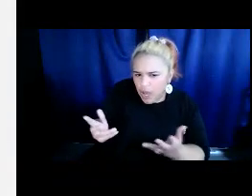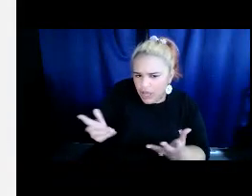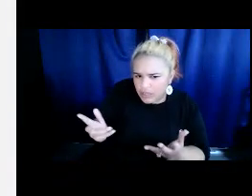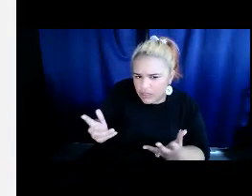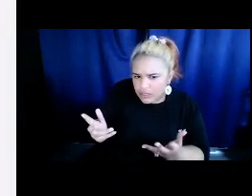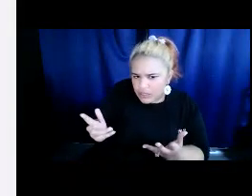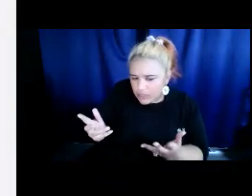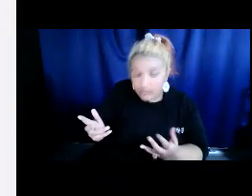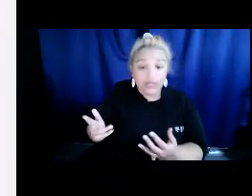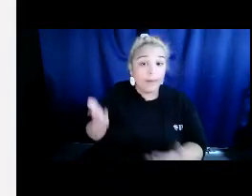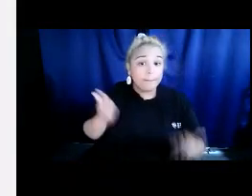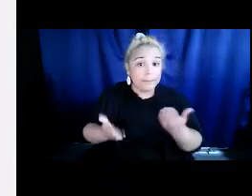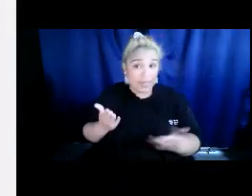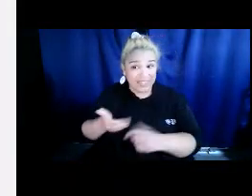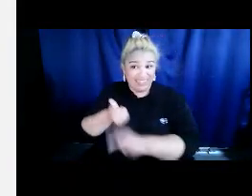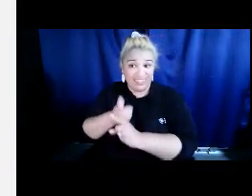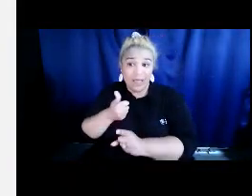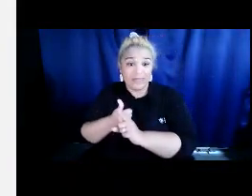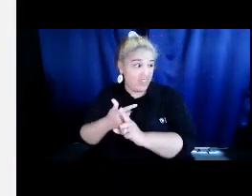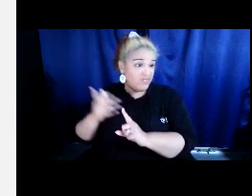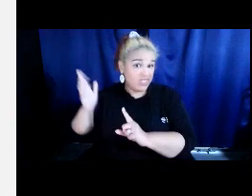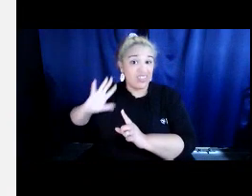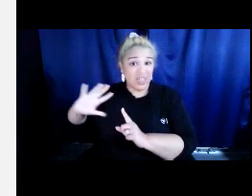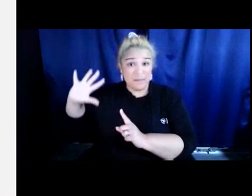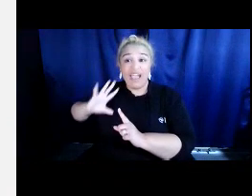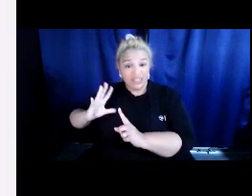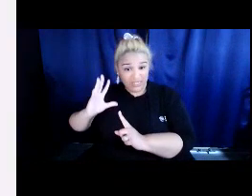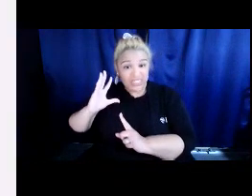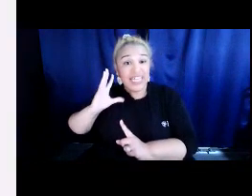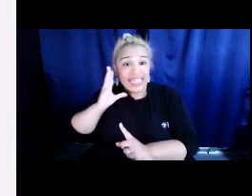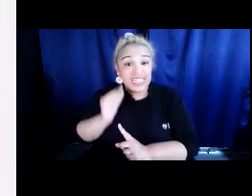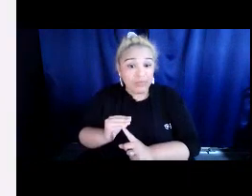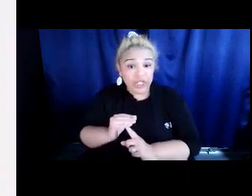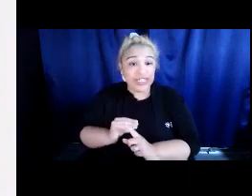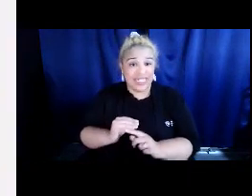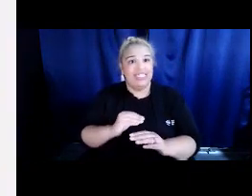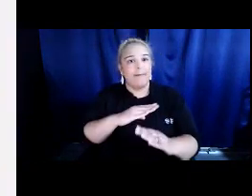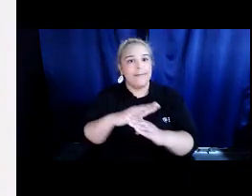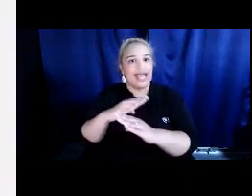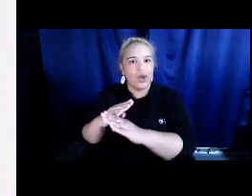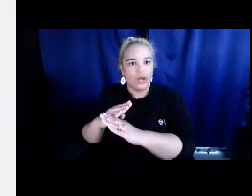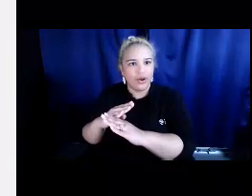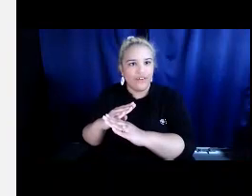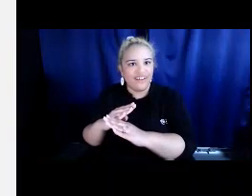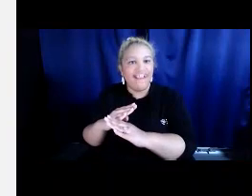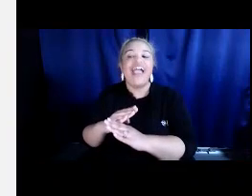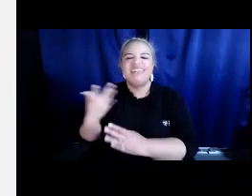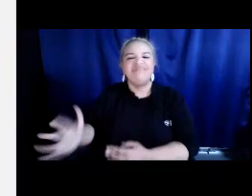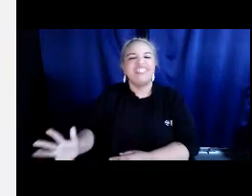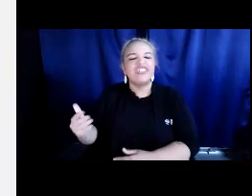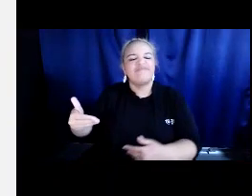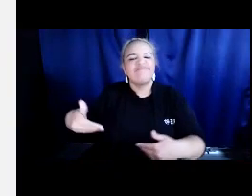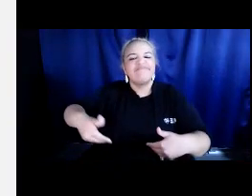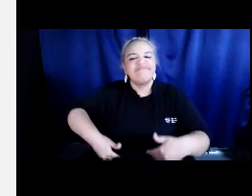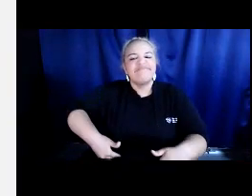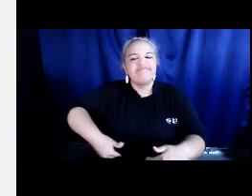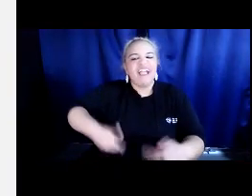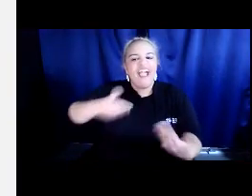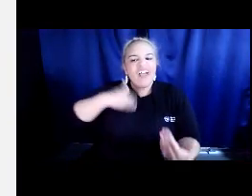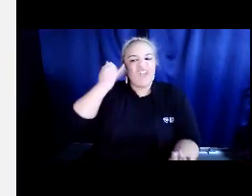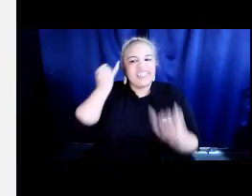work best. There are numerous ways to provide reasonable accommodations in the workplace, and we'll highlight some of these